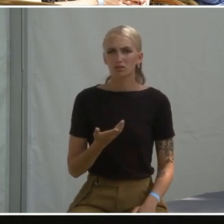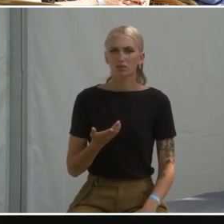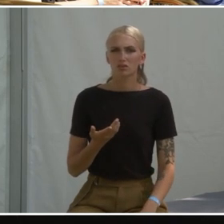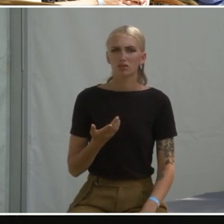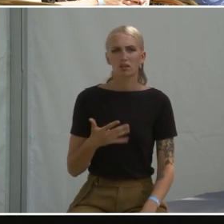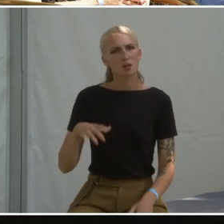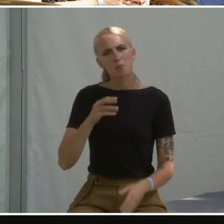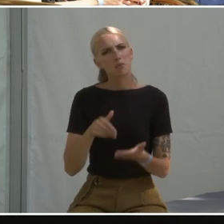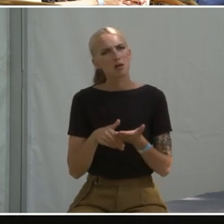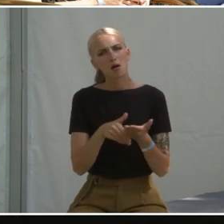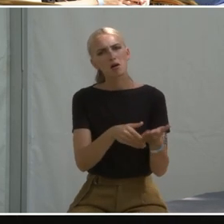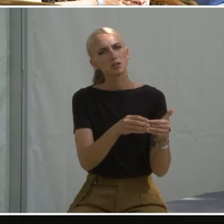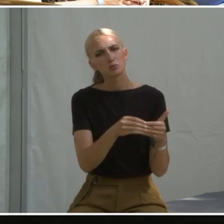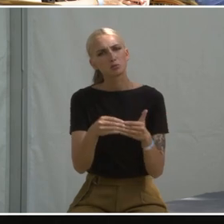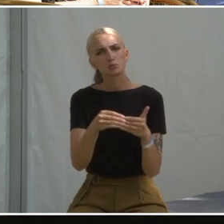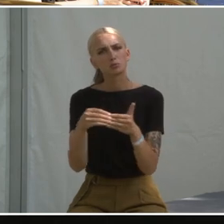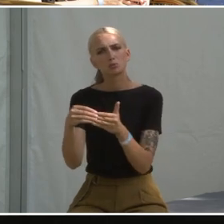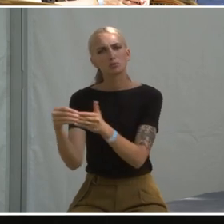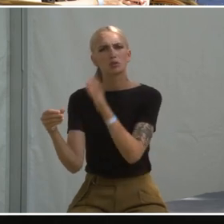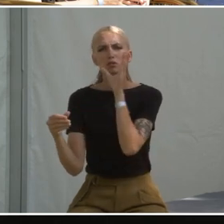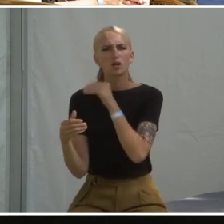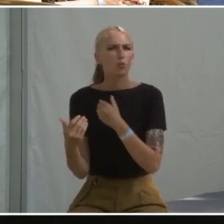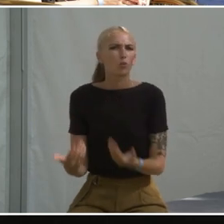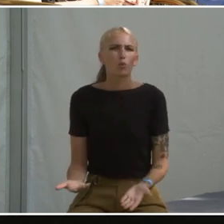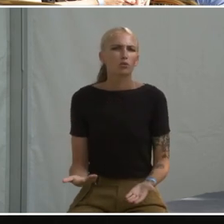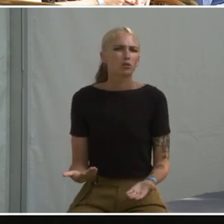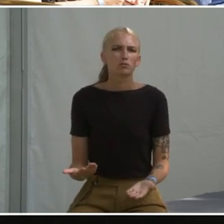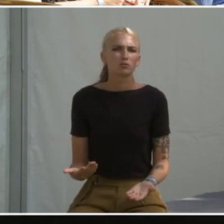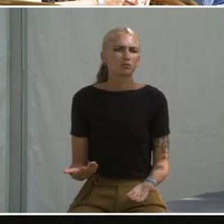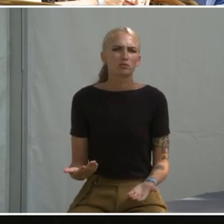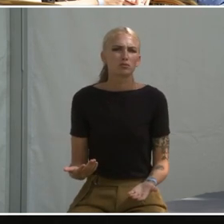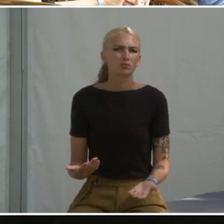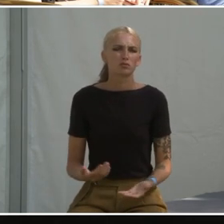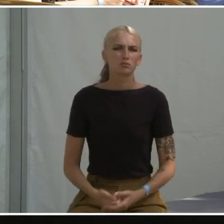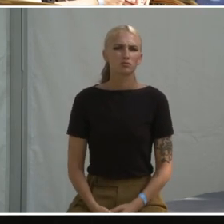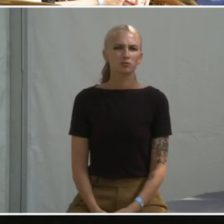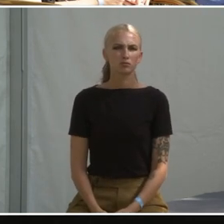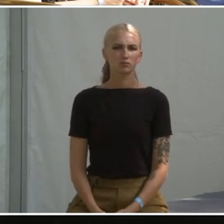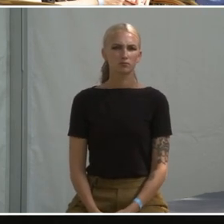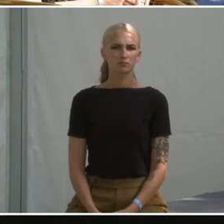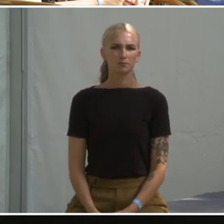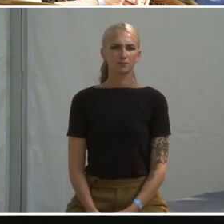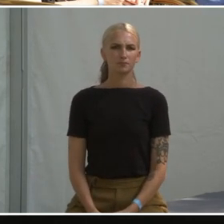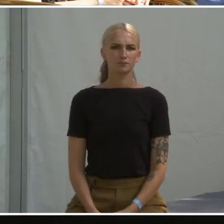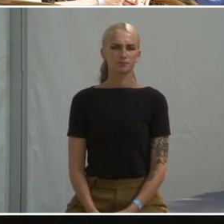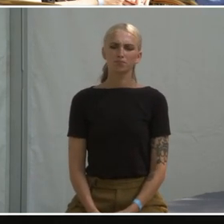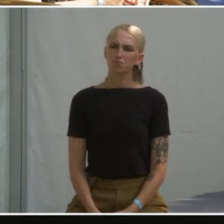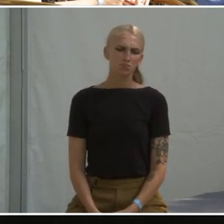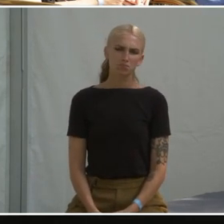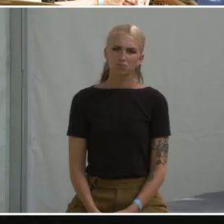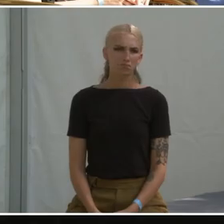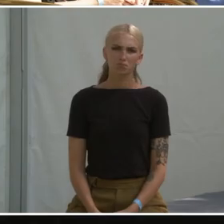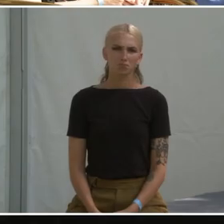along this troubling journey of becoming an adult? No, I don't hear